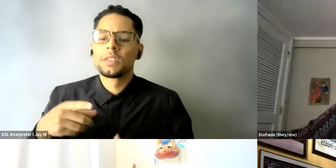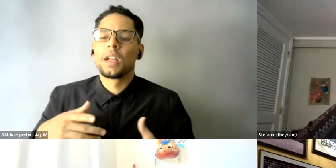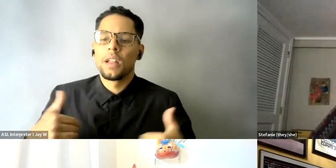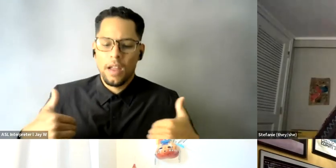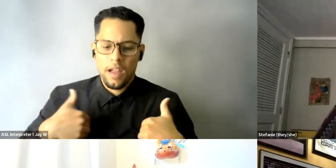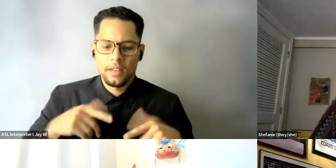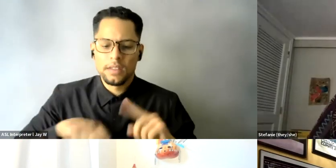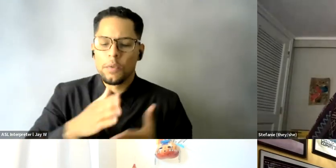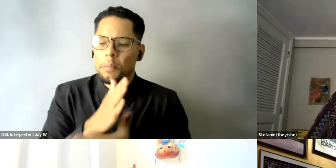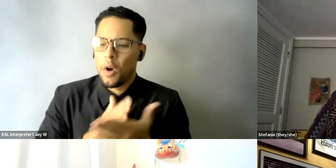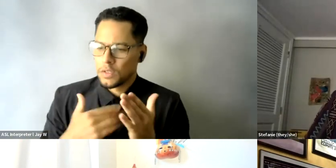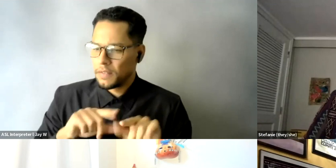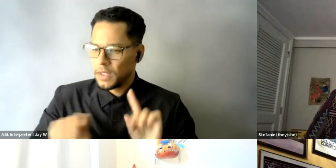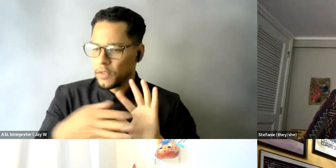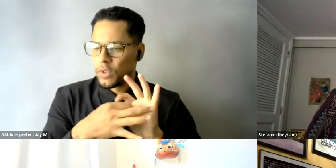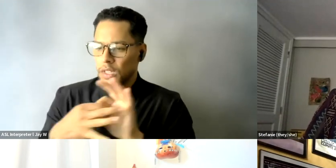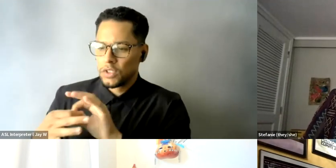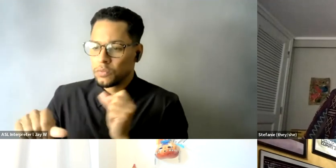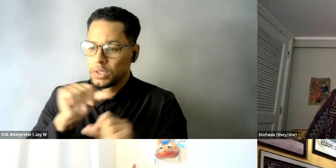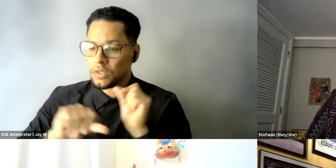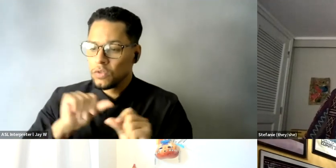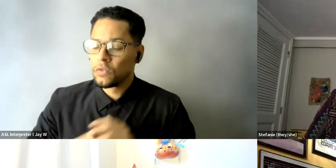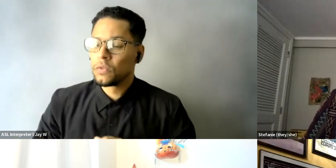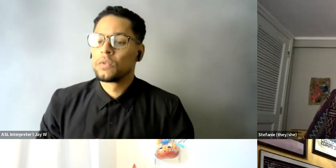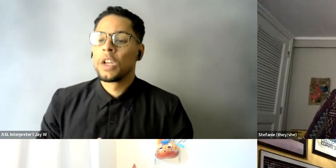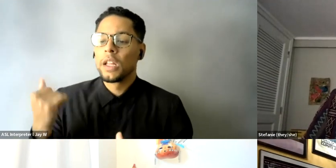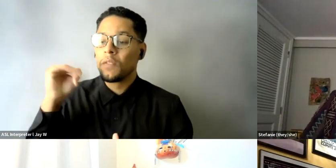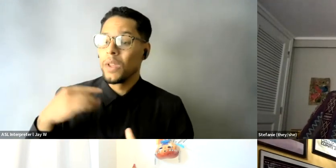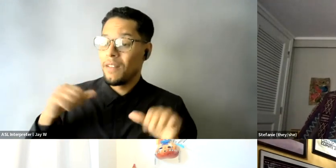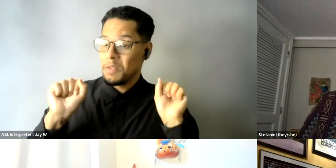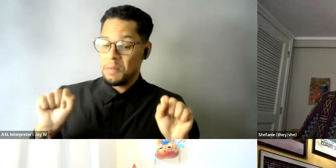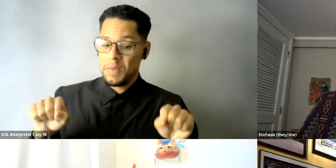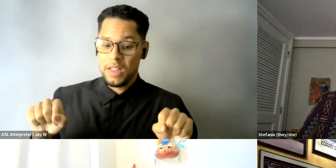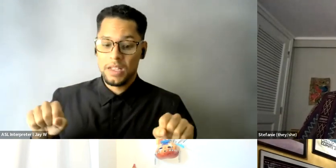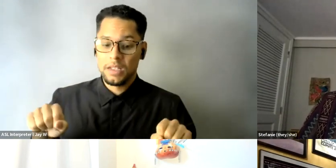each other. And if we have the ability to be able to